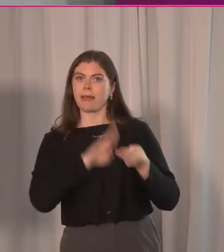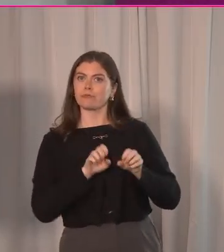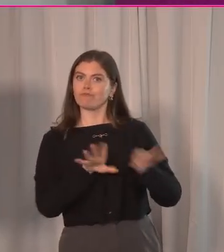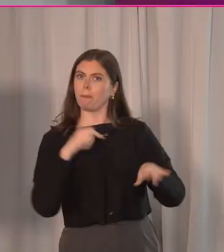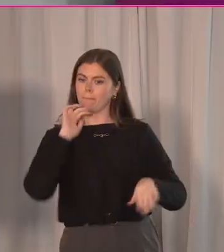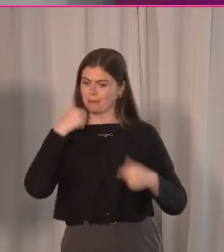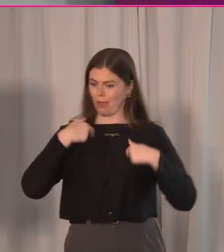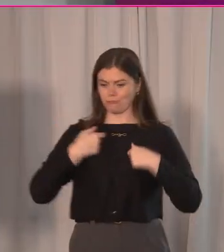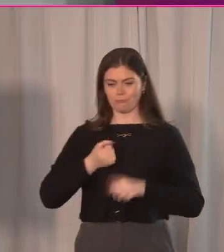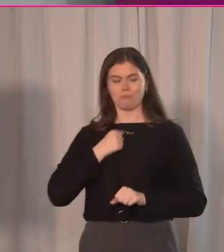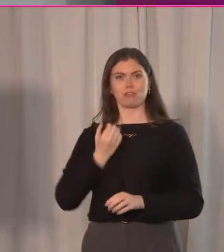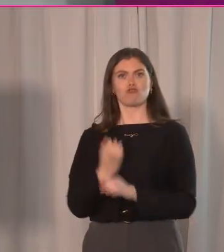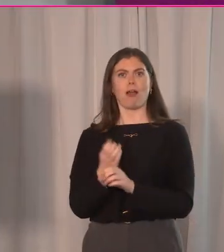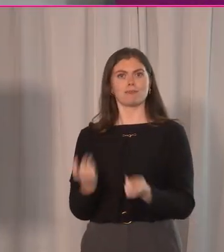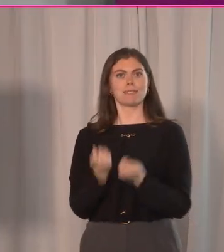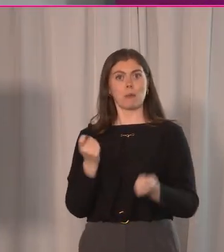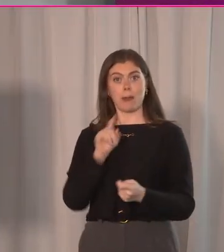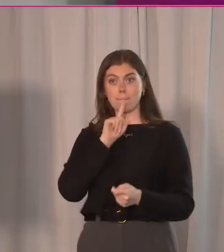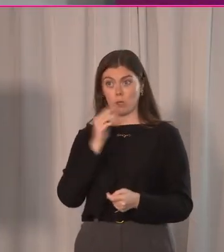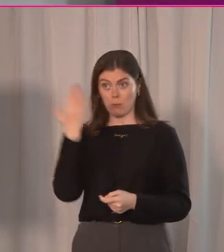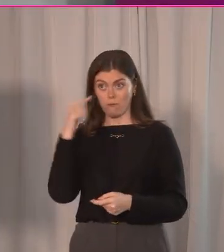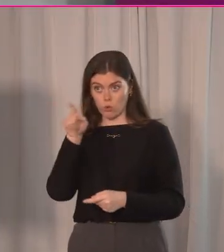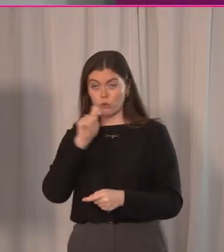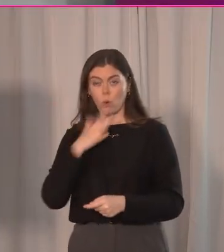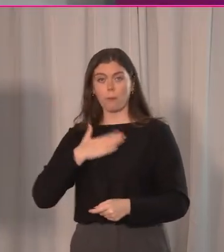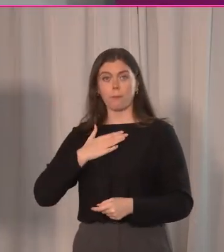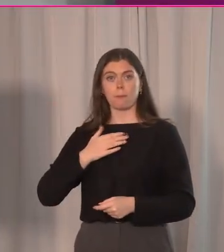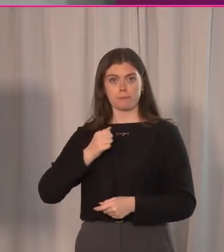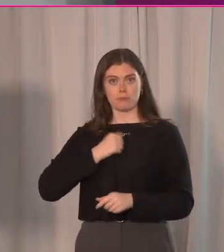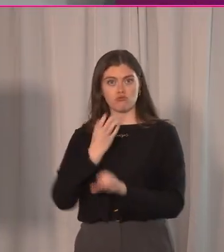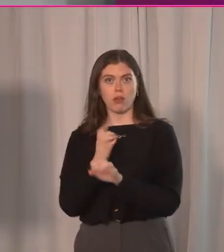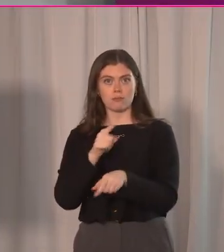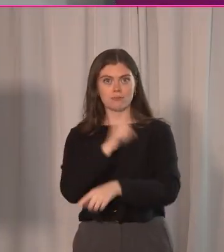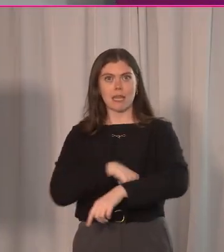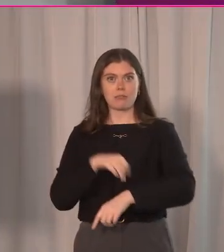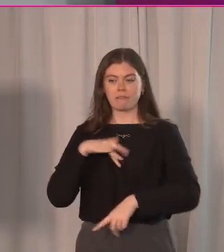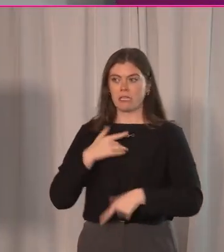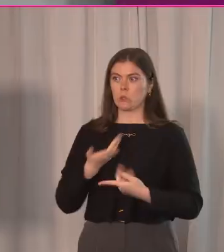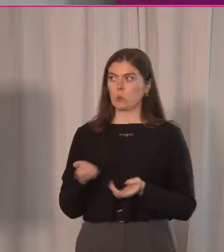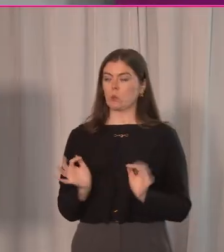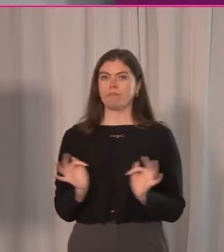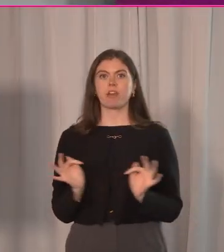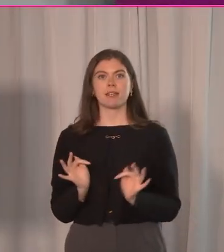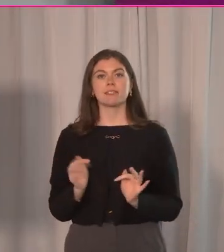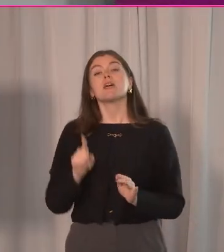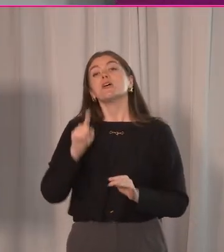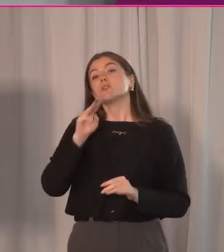my child, I love my child, but I didn't know when you were giving me that initial message how much that would be the case. So I think parent-led